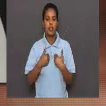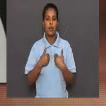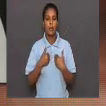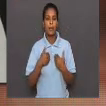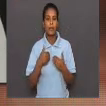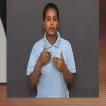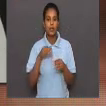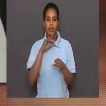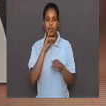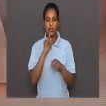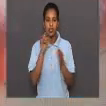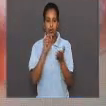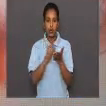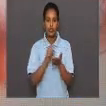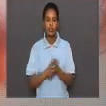burette is recorded.